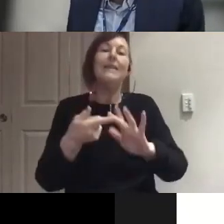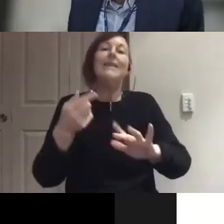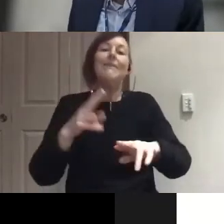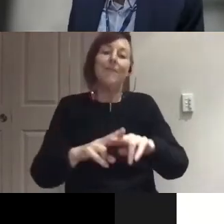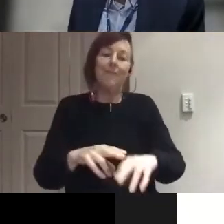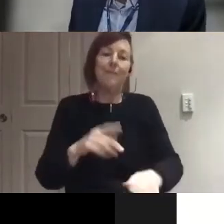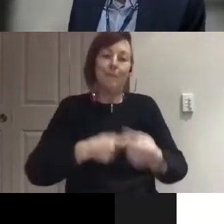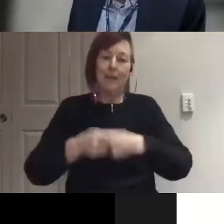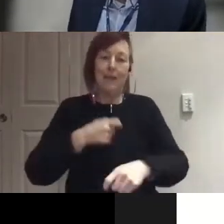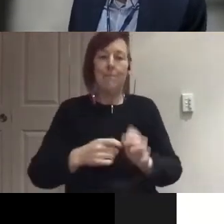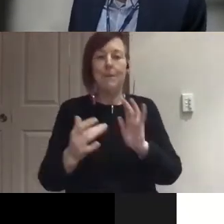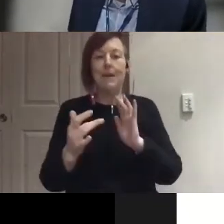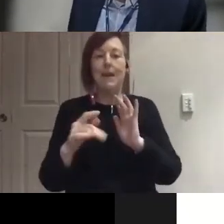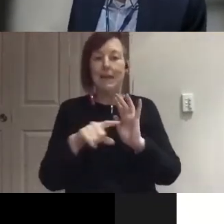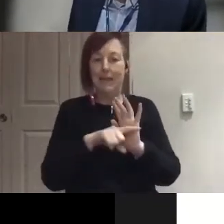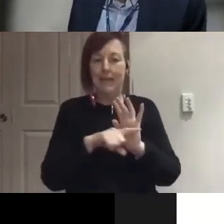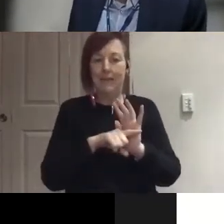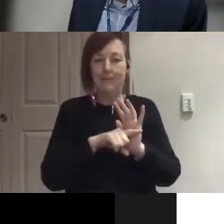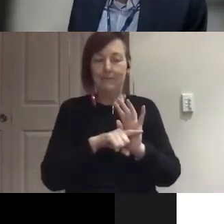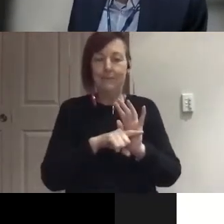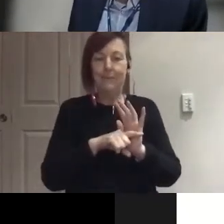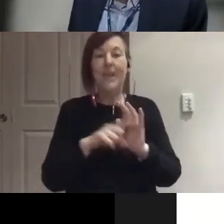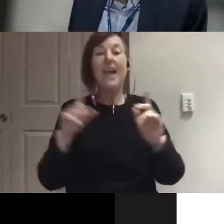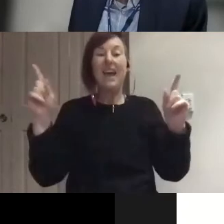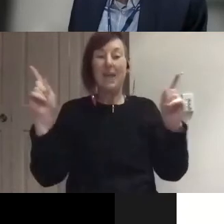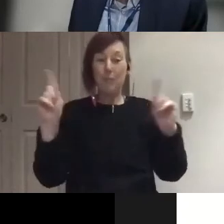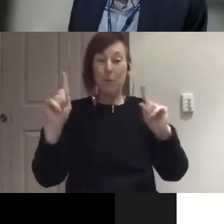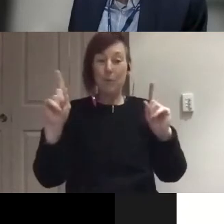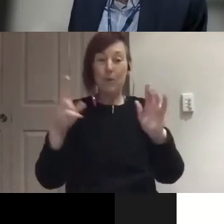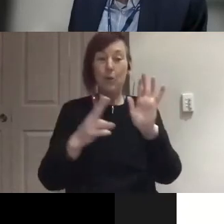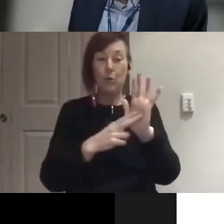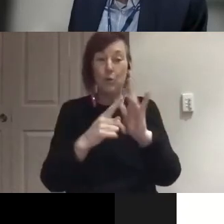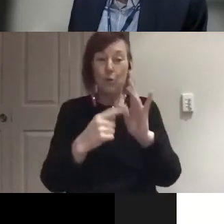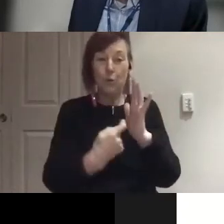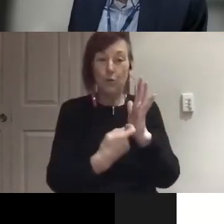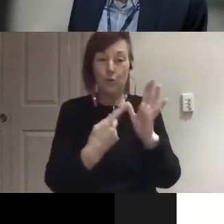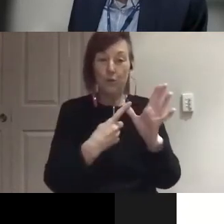at Notre Dame right now is considered as if they're tier 1 until told otherwise.